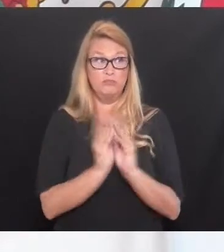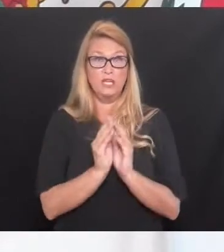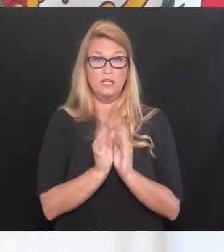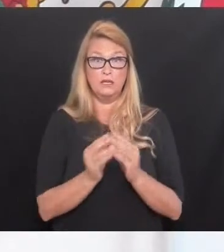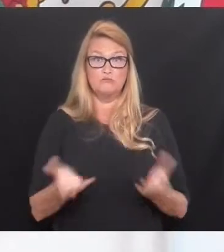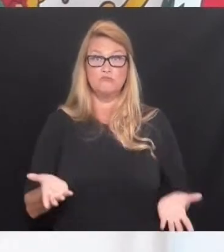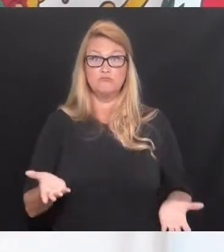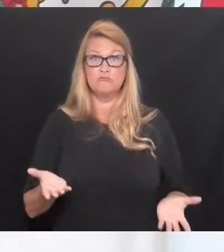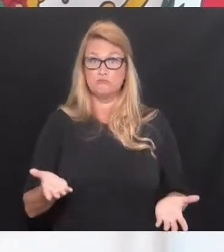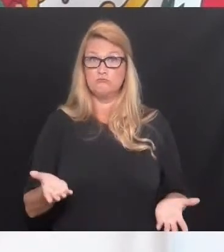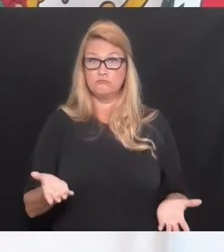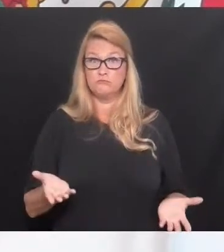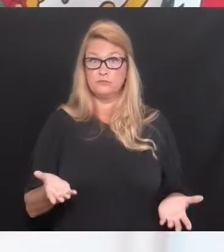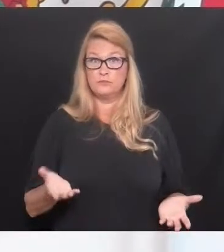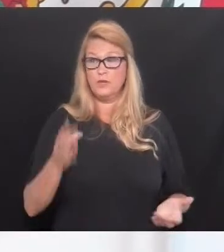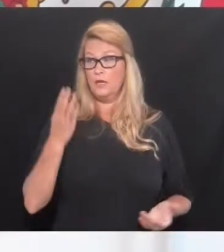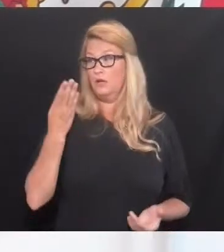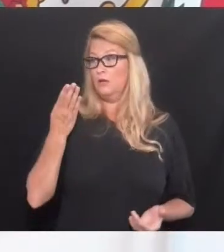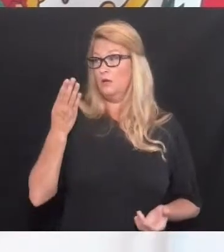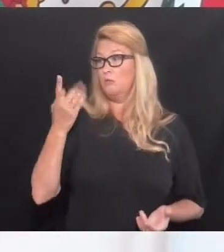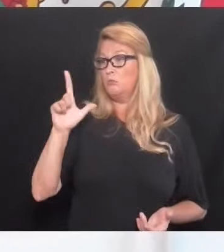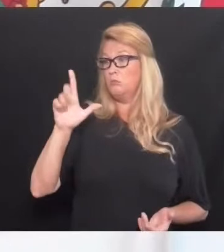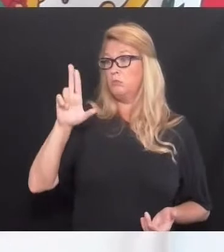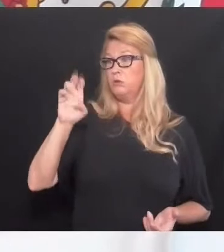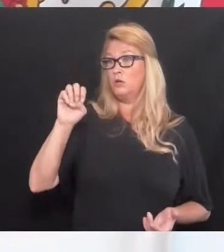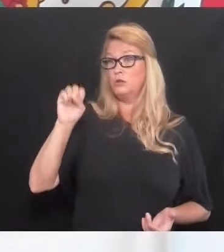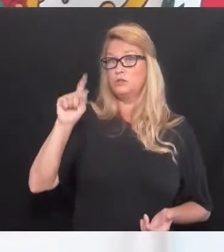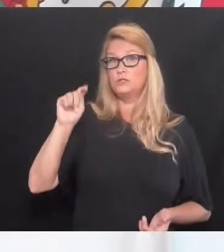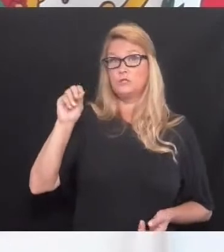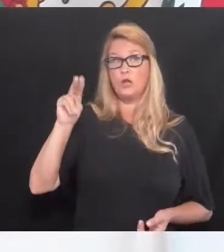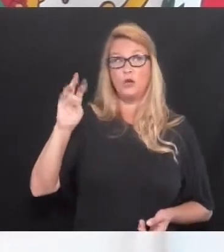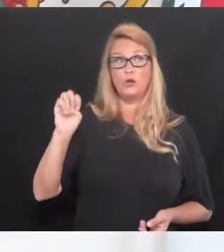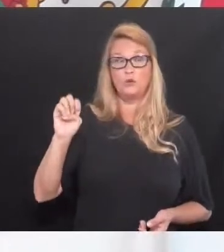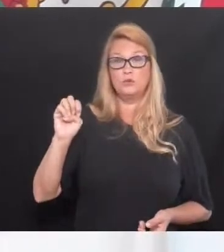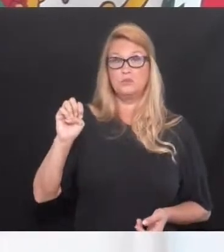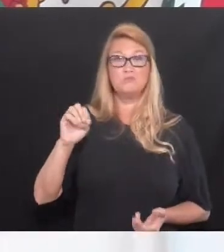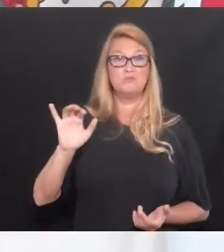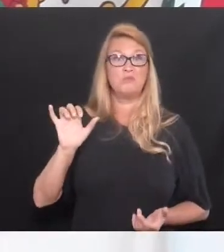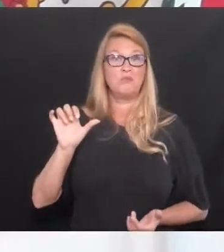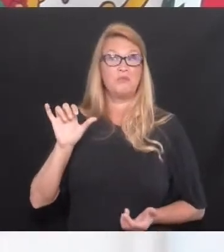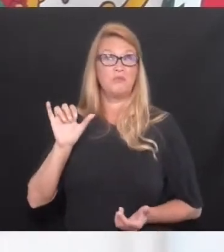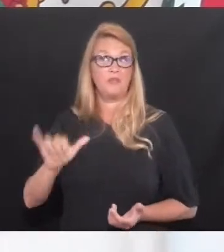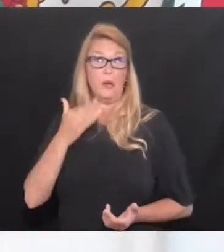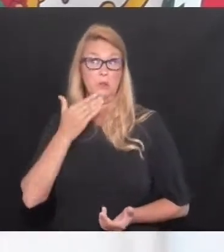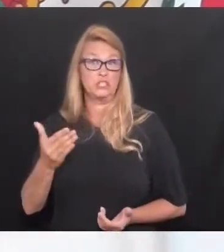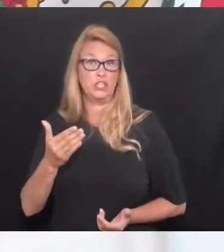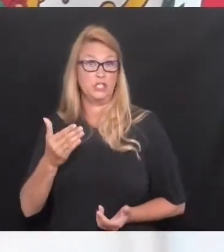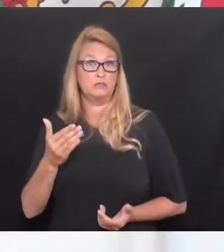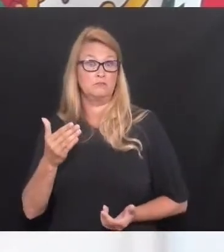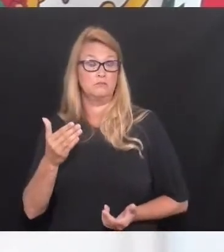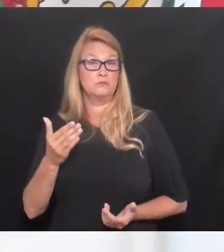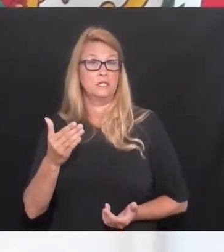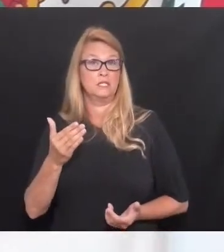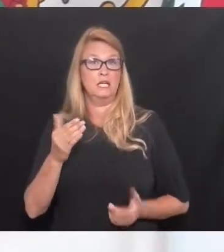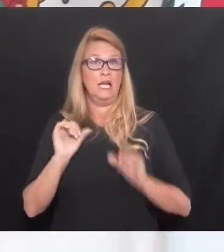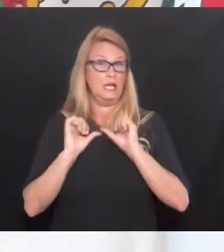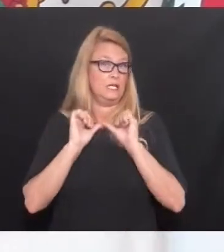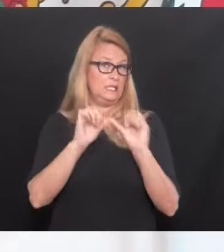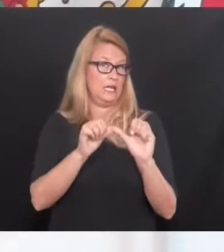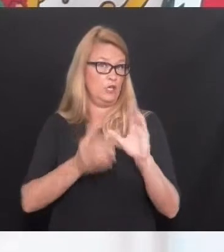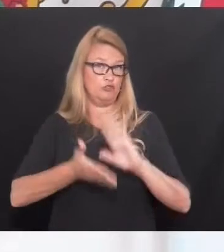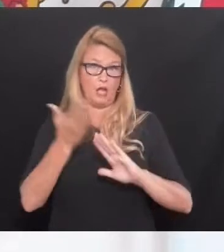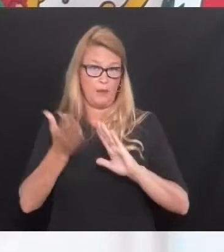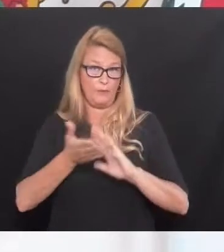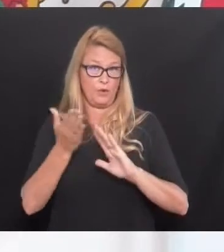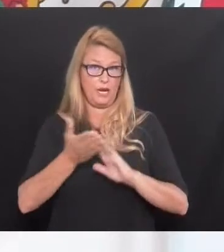Basically, in the fact that from Bluestone's standpoint, the outcome was fantastic. and Bluestone continues to operate, and